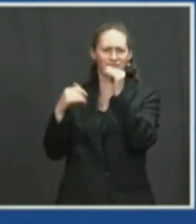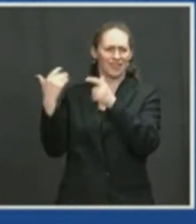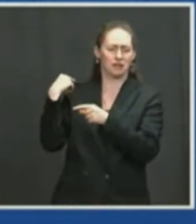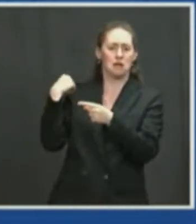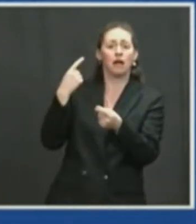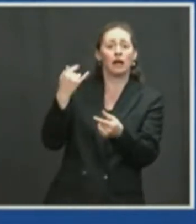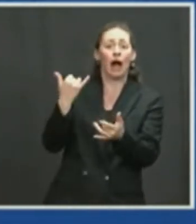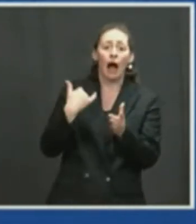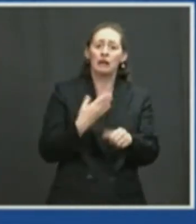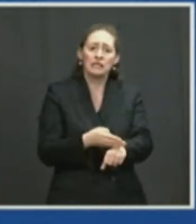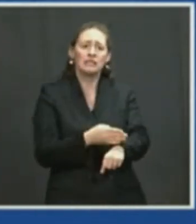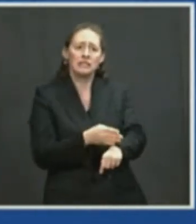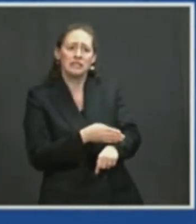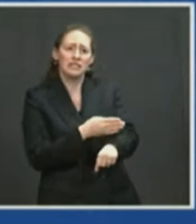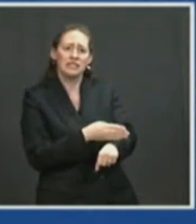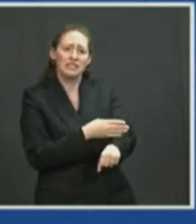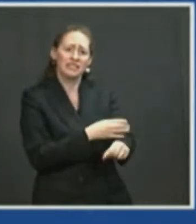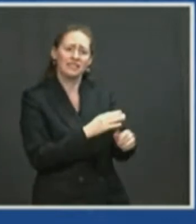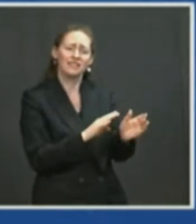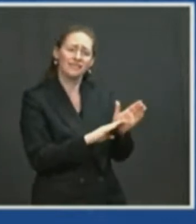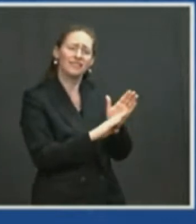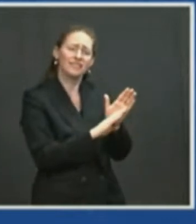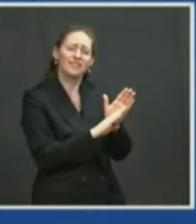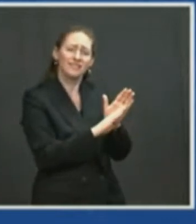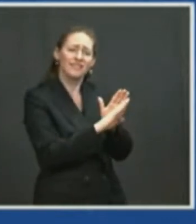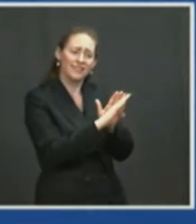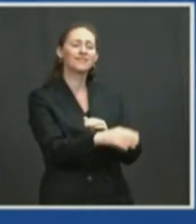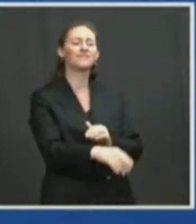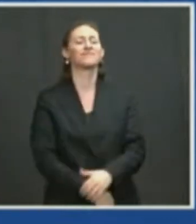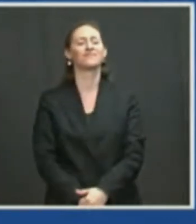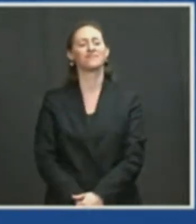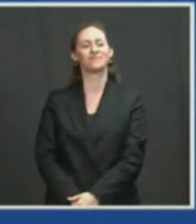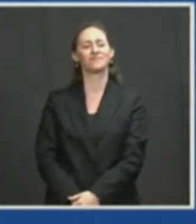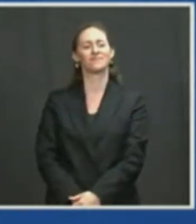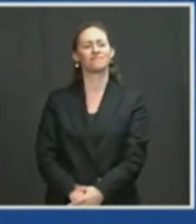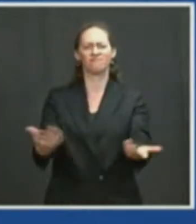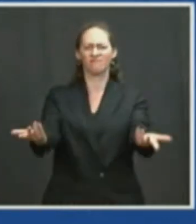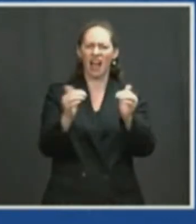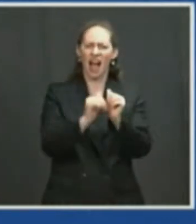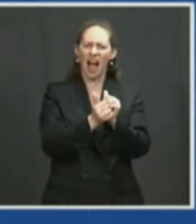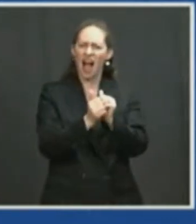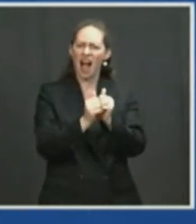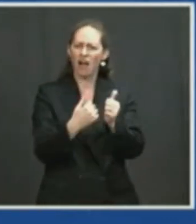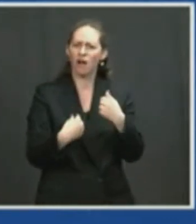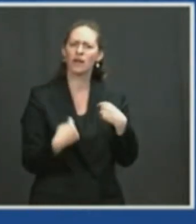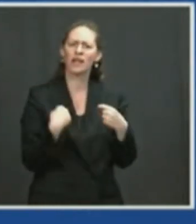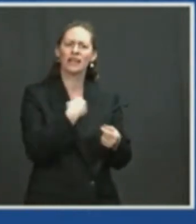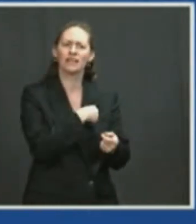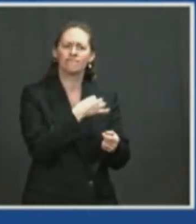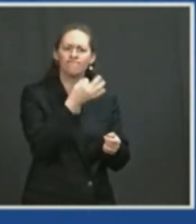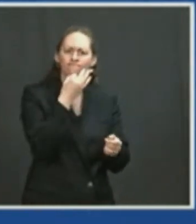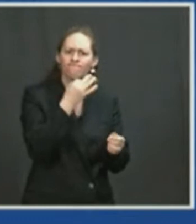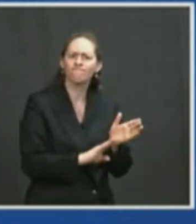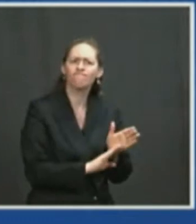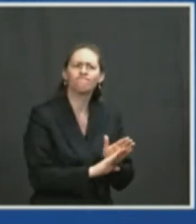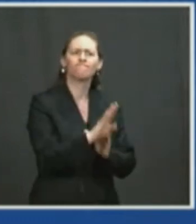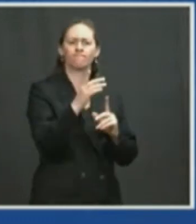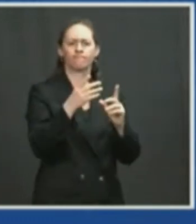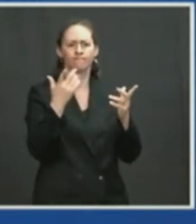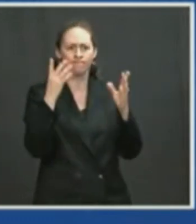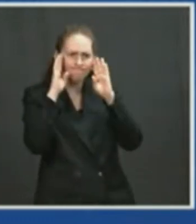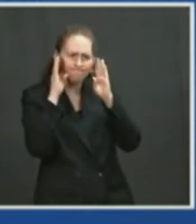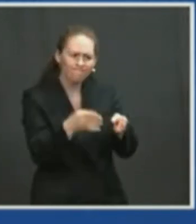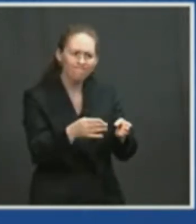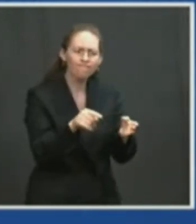not only growing it, but growing from the bottom up and the middle out. Remember, when I took office in January, our economy was in a